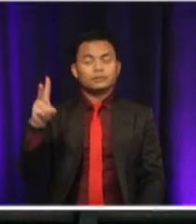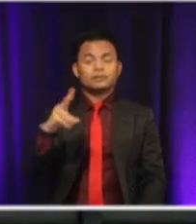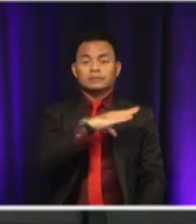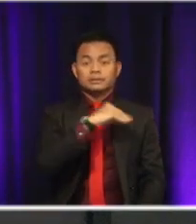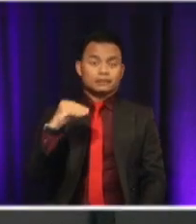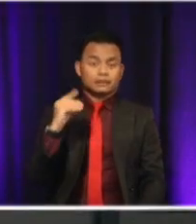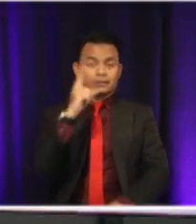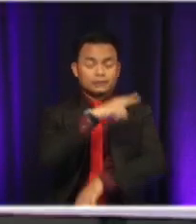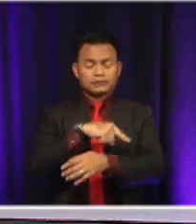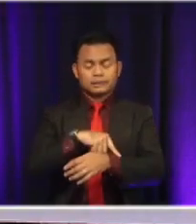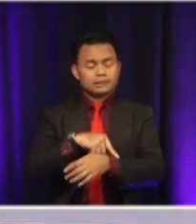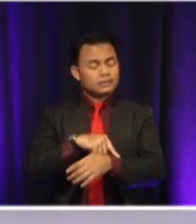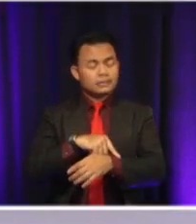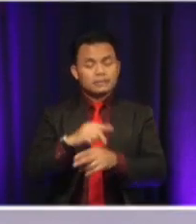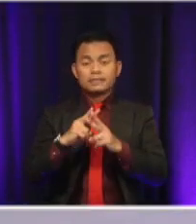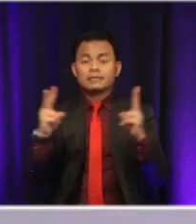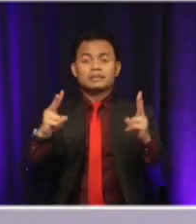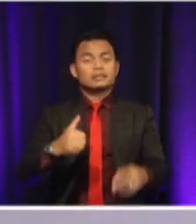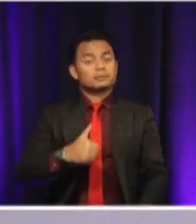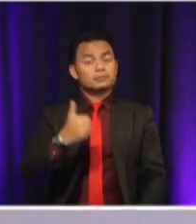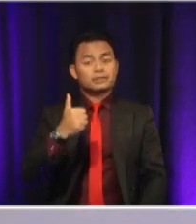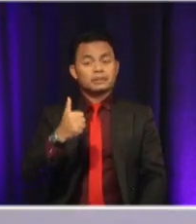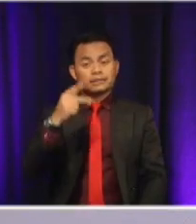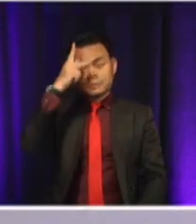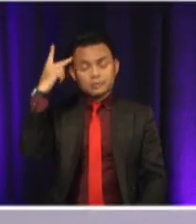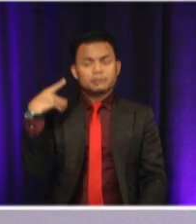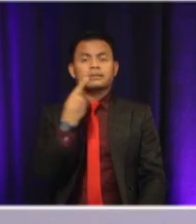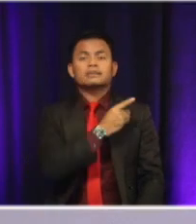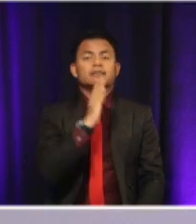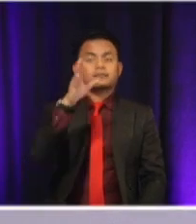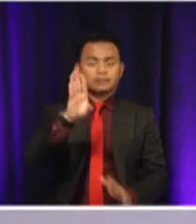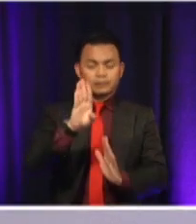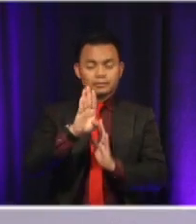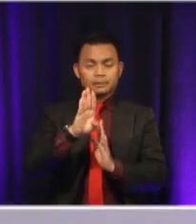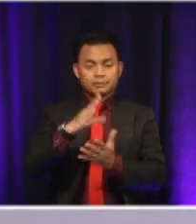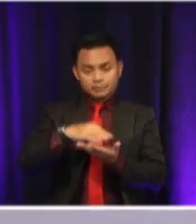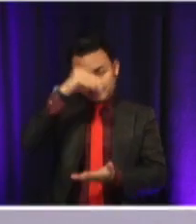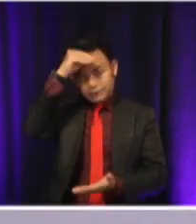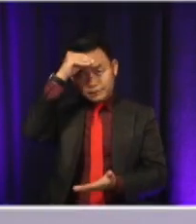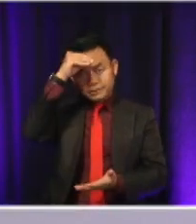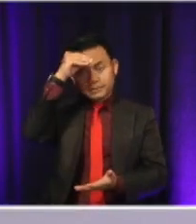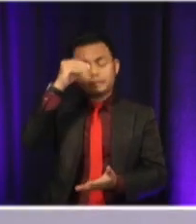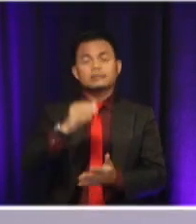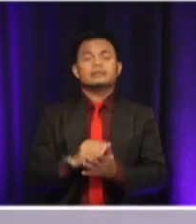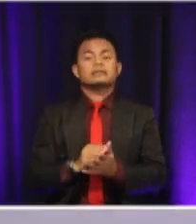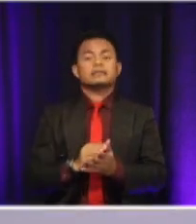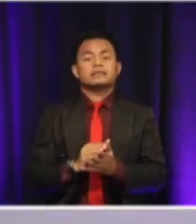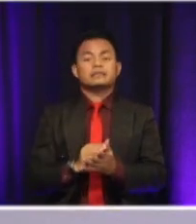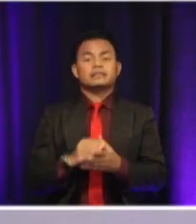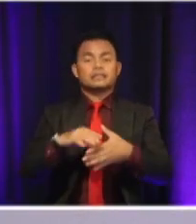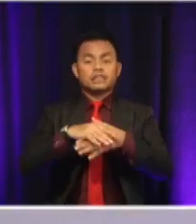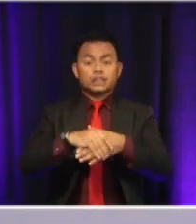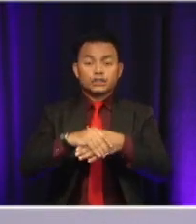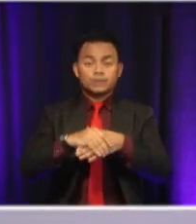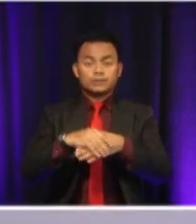We are going to be revising together for Kesusasteraan Inggeris for our 2206 paper. So for all